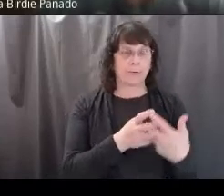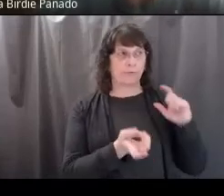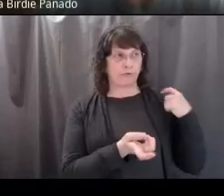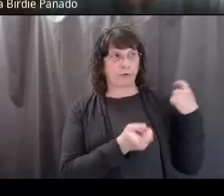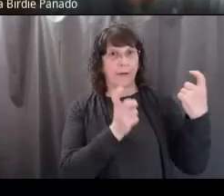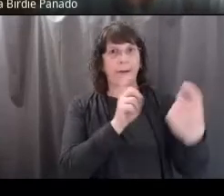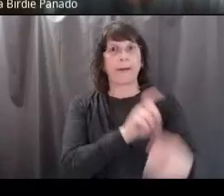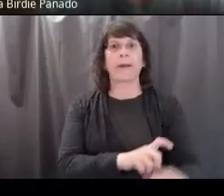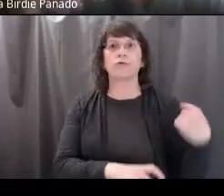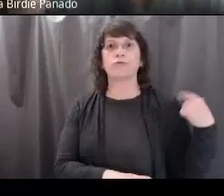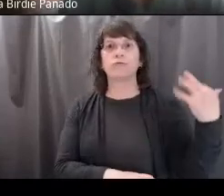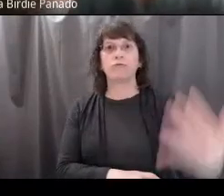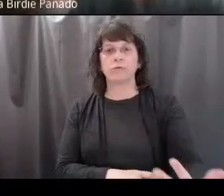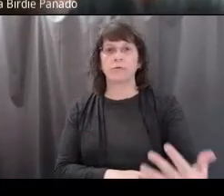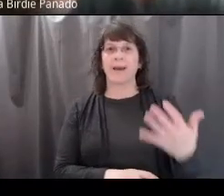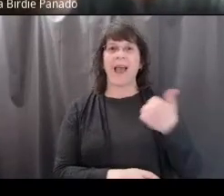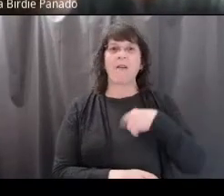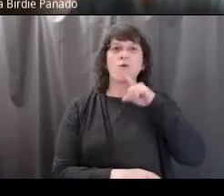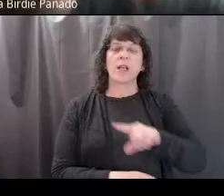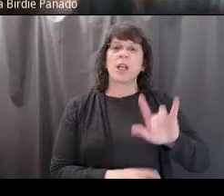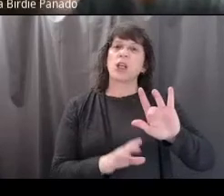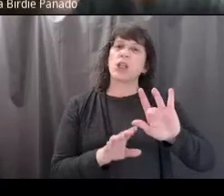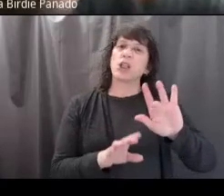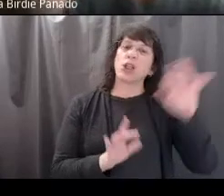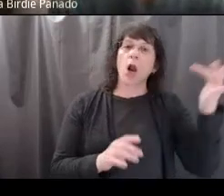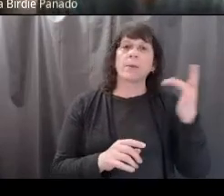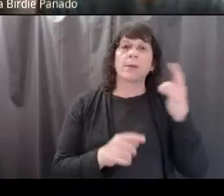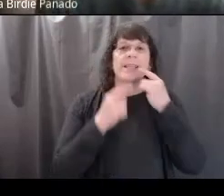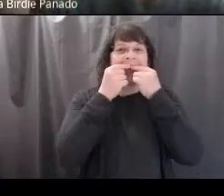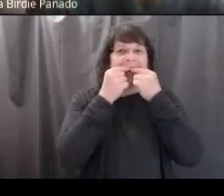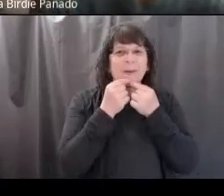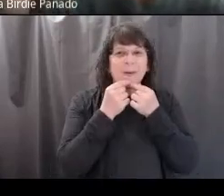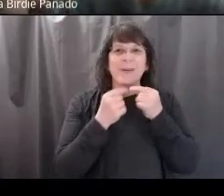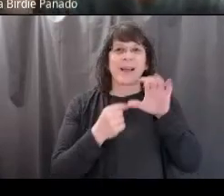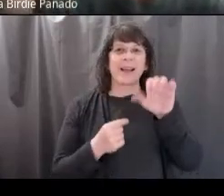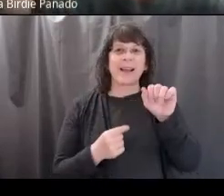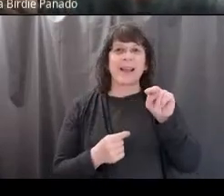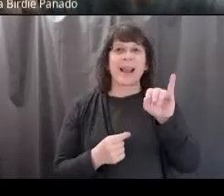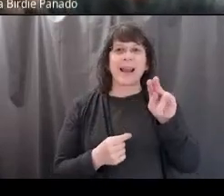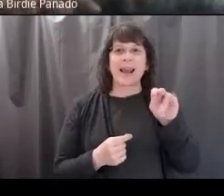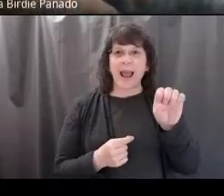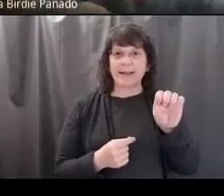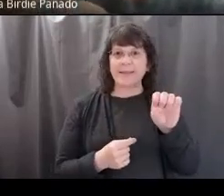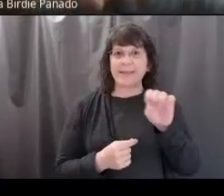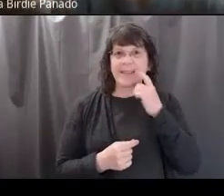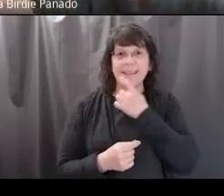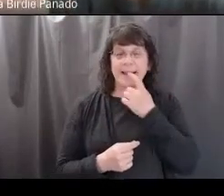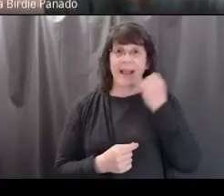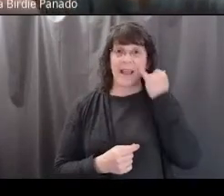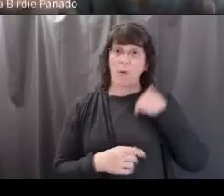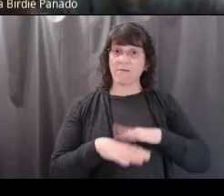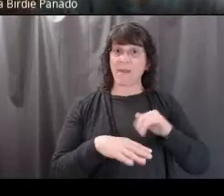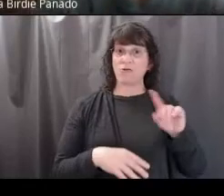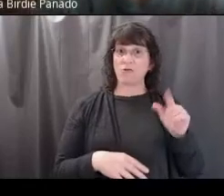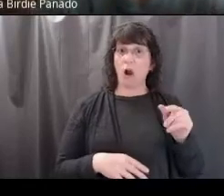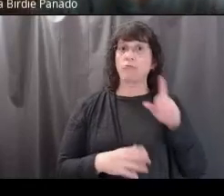over time to have those really sharp canine teeth. And if you have a pet dog, you might notice that